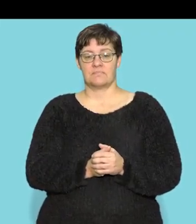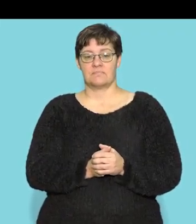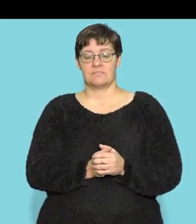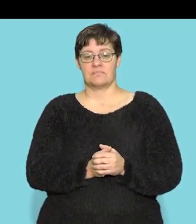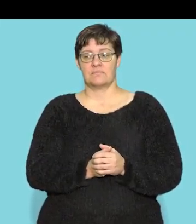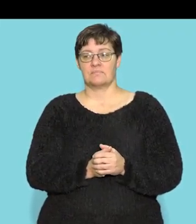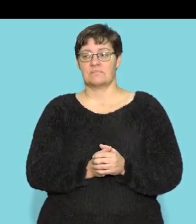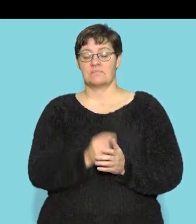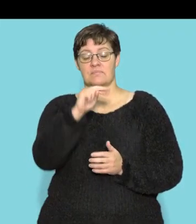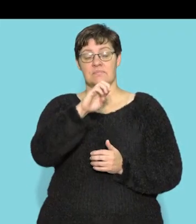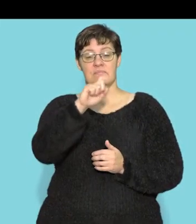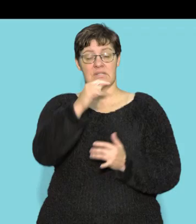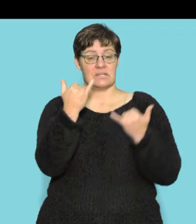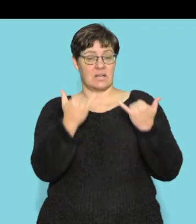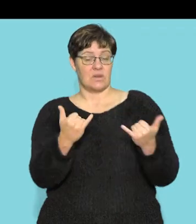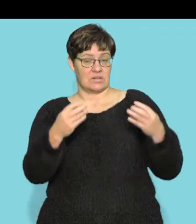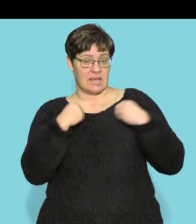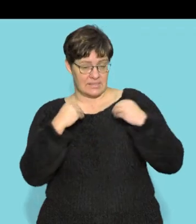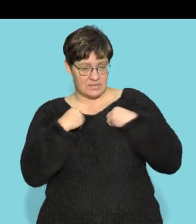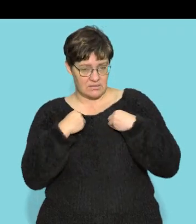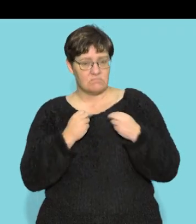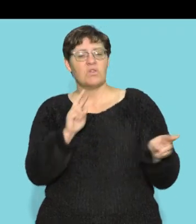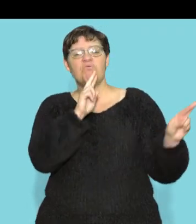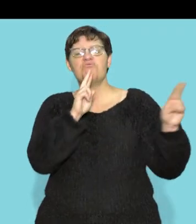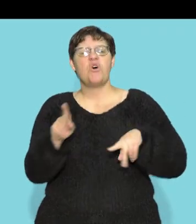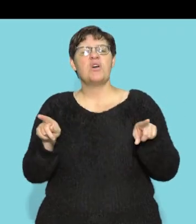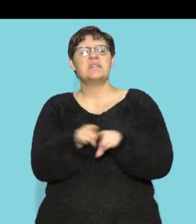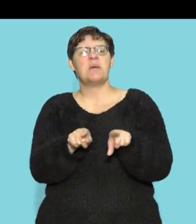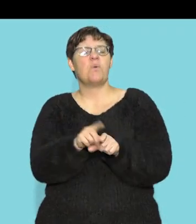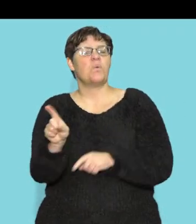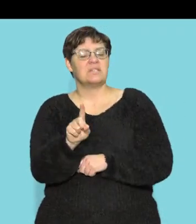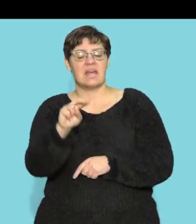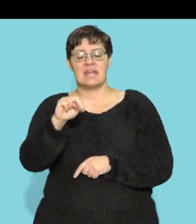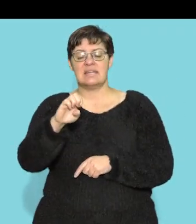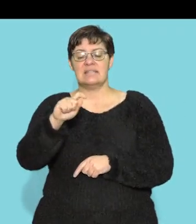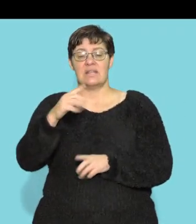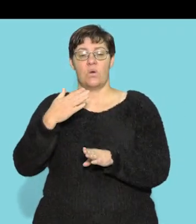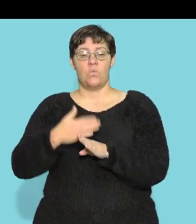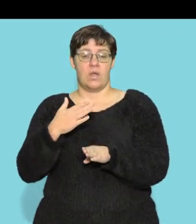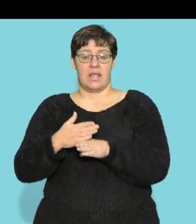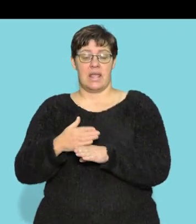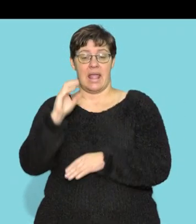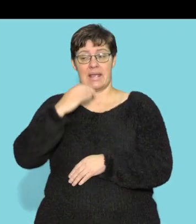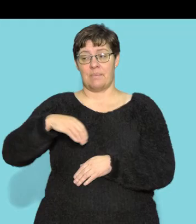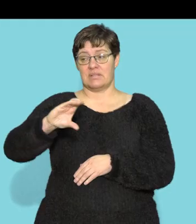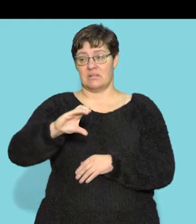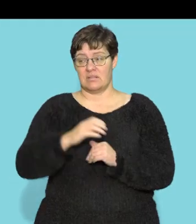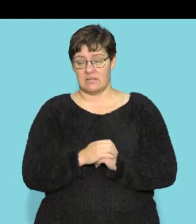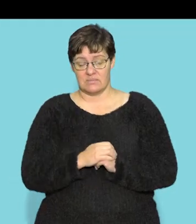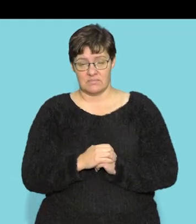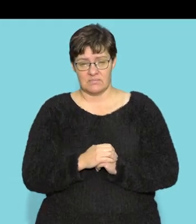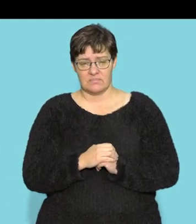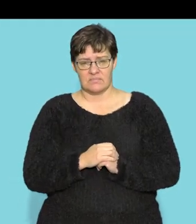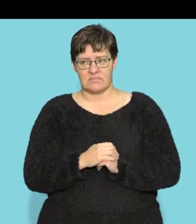Net current assets are also referred to as the net working capital, right? What do you understand